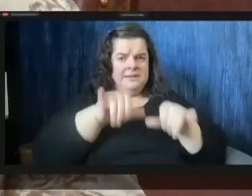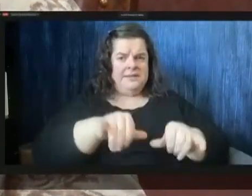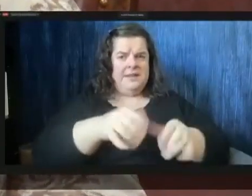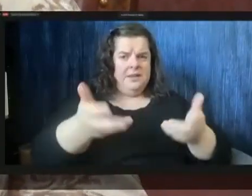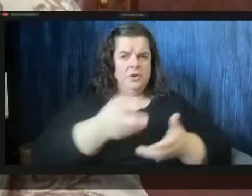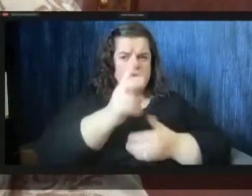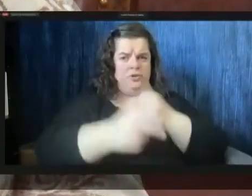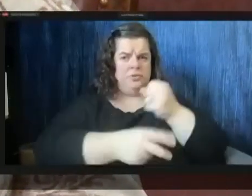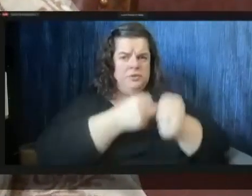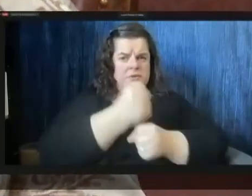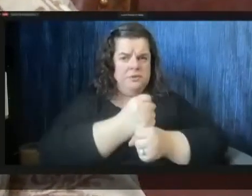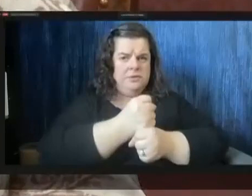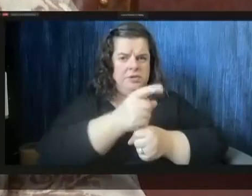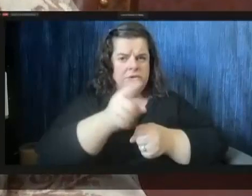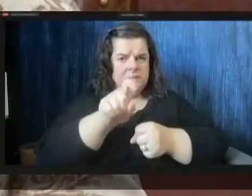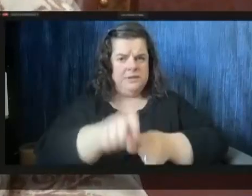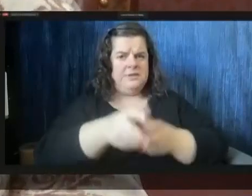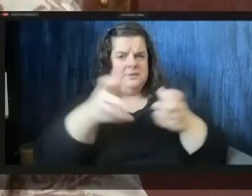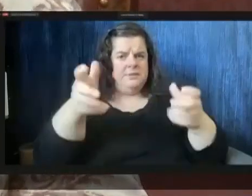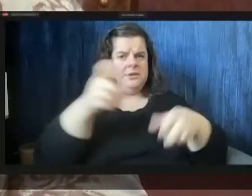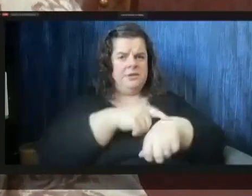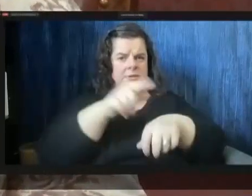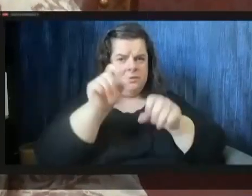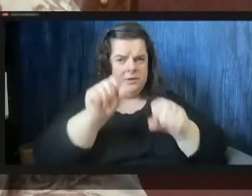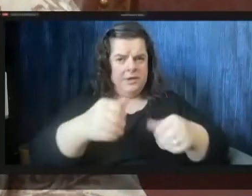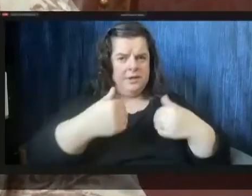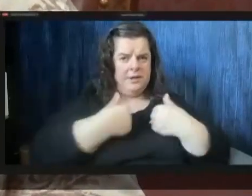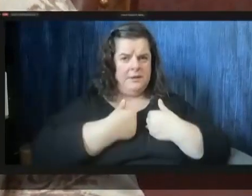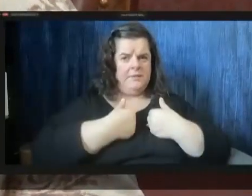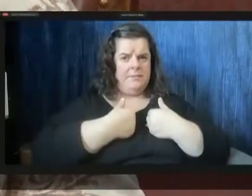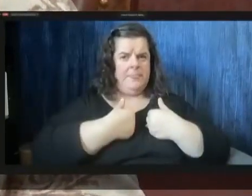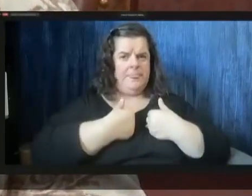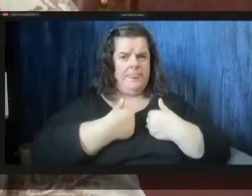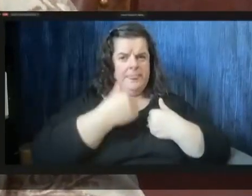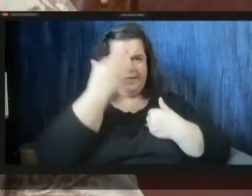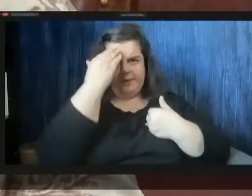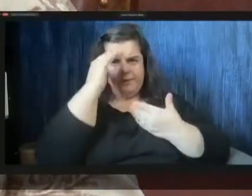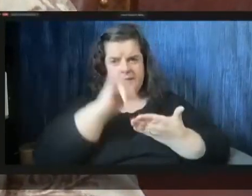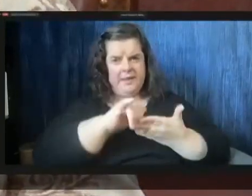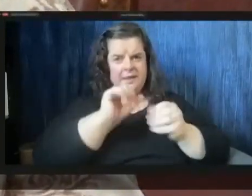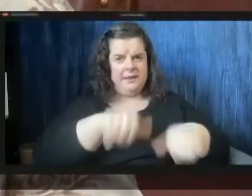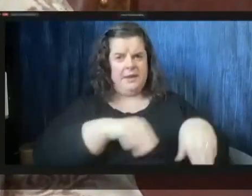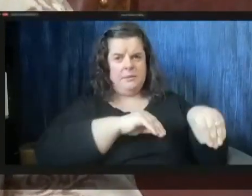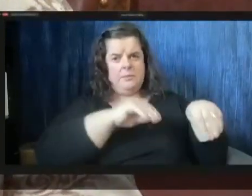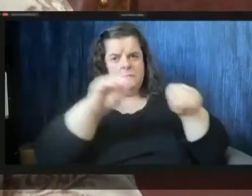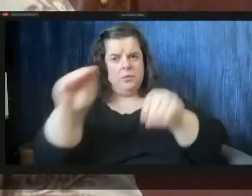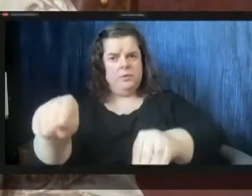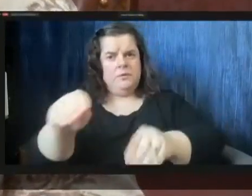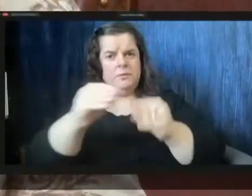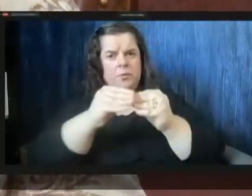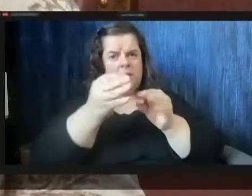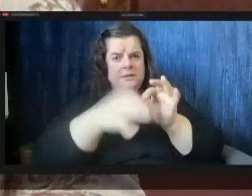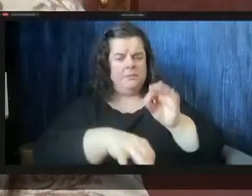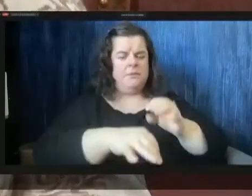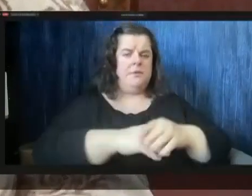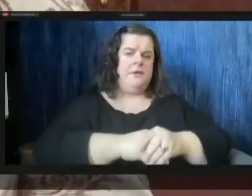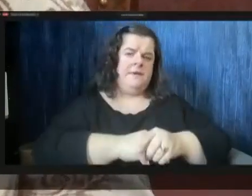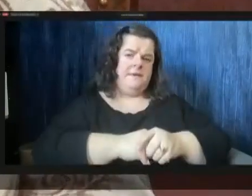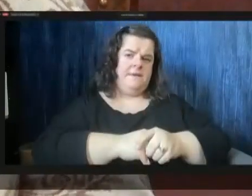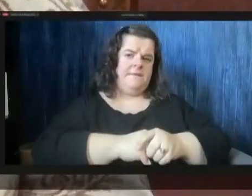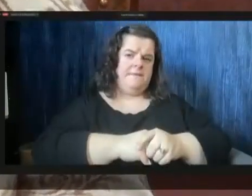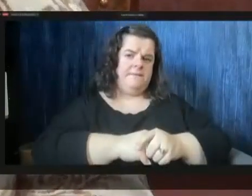years, you need as much time as you can have to know that, so you can make that move more simple than